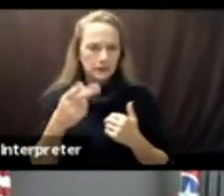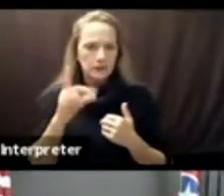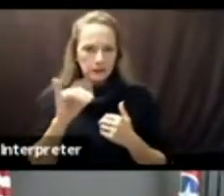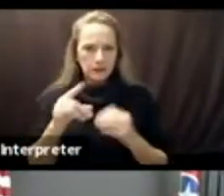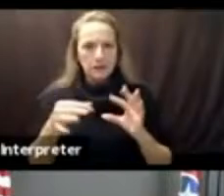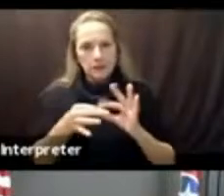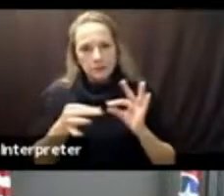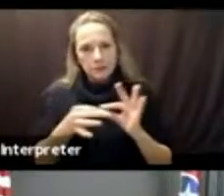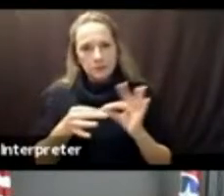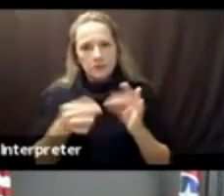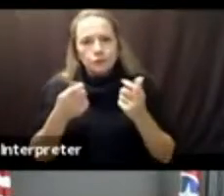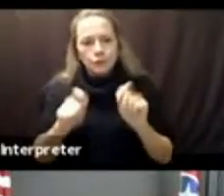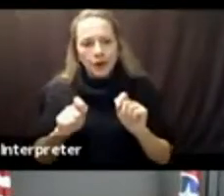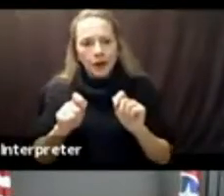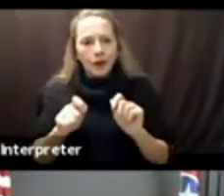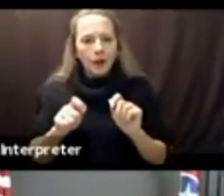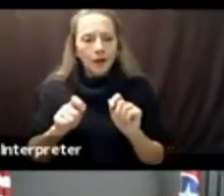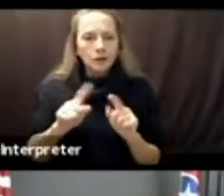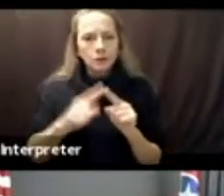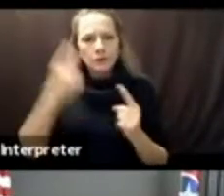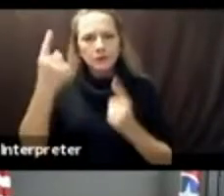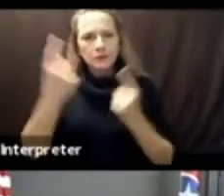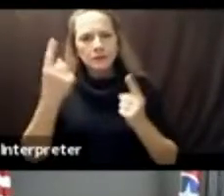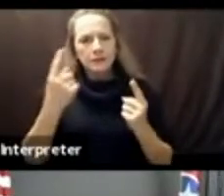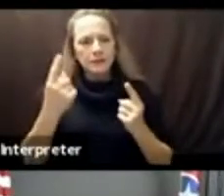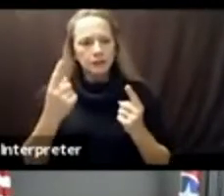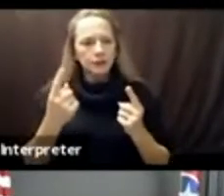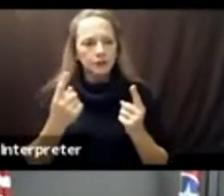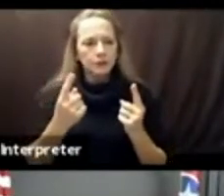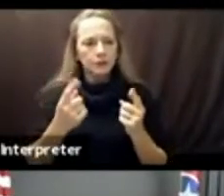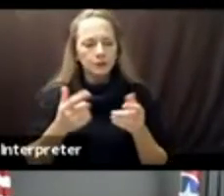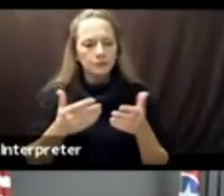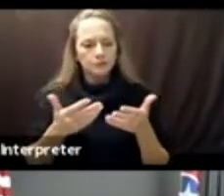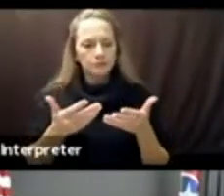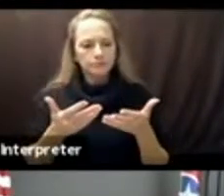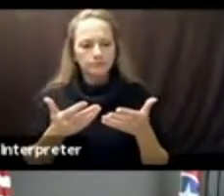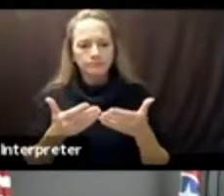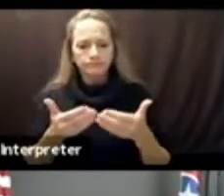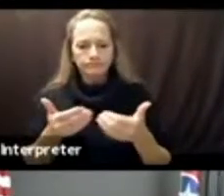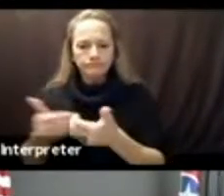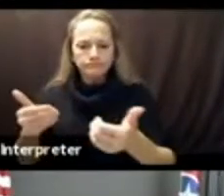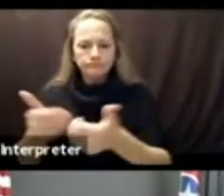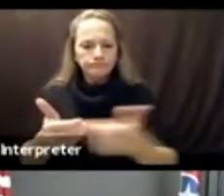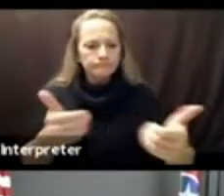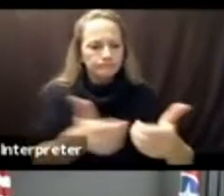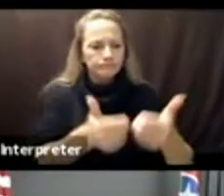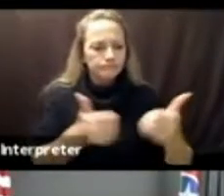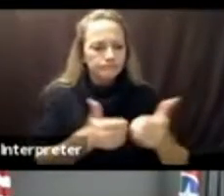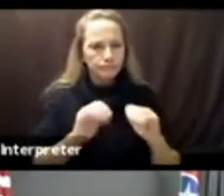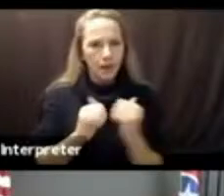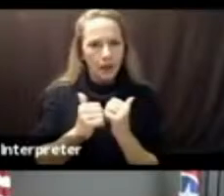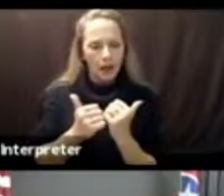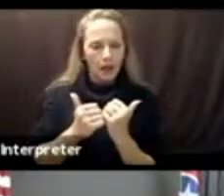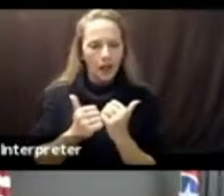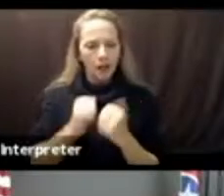trying to individualize how the curfews are administered, or